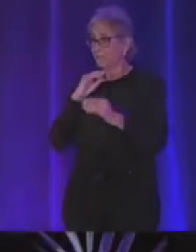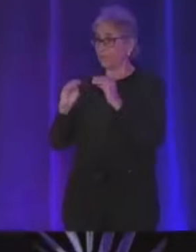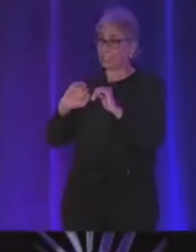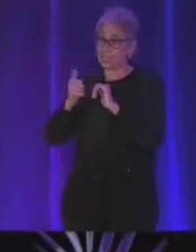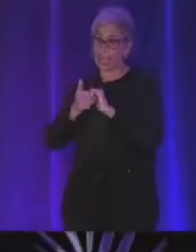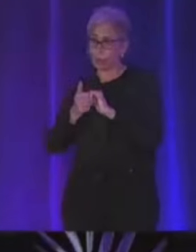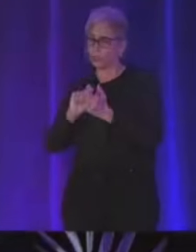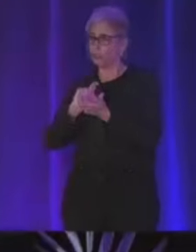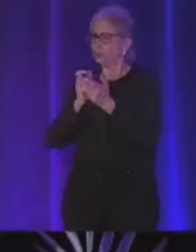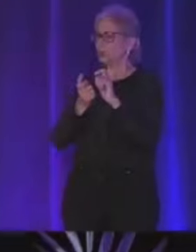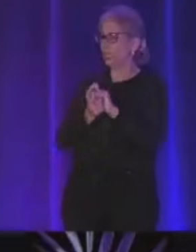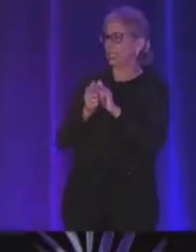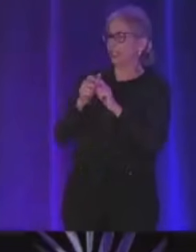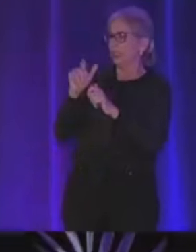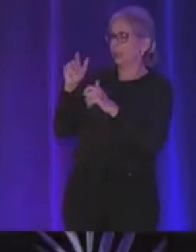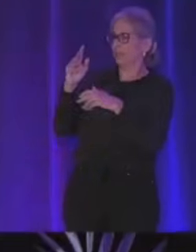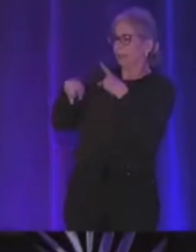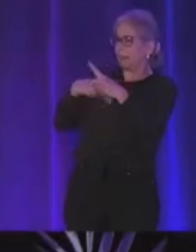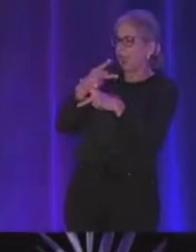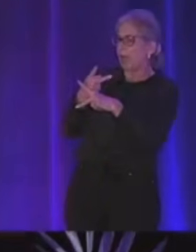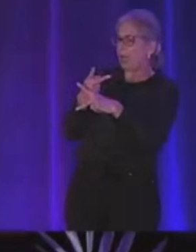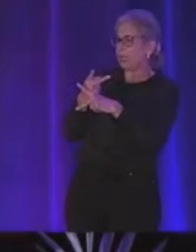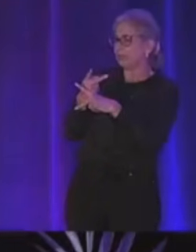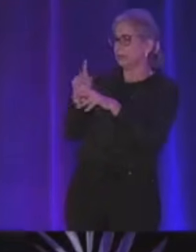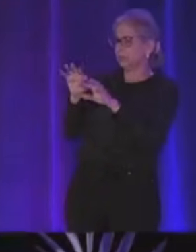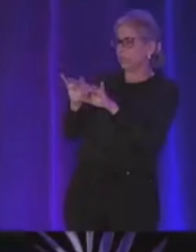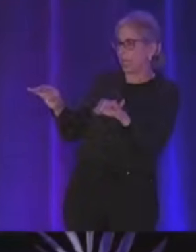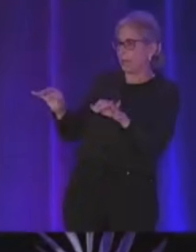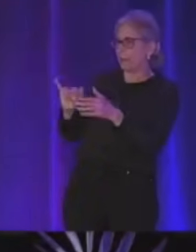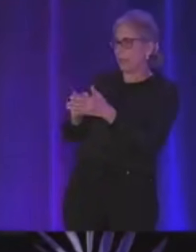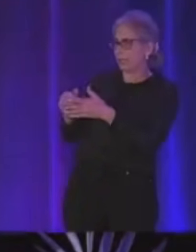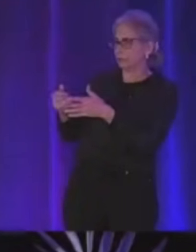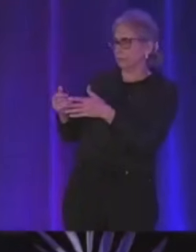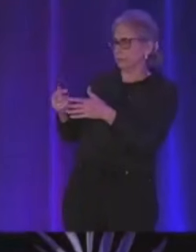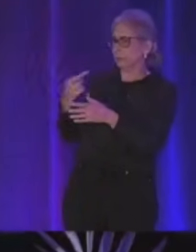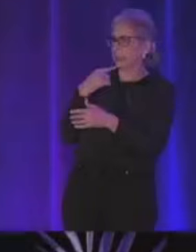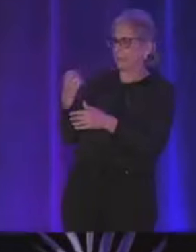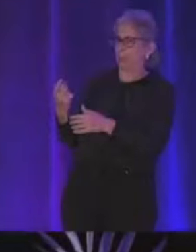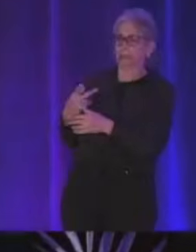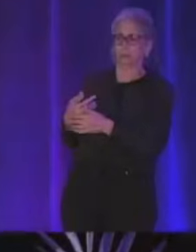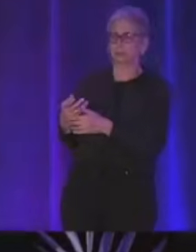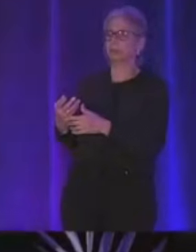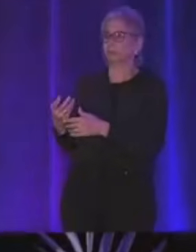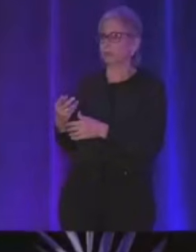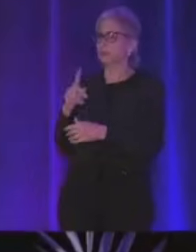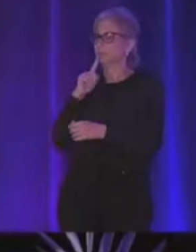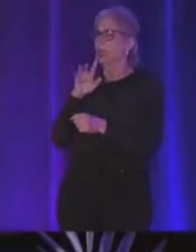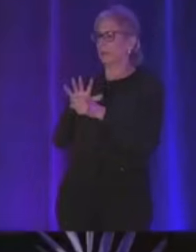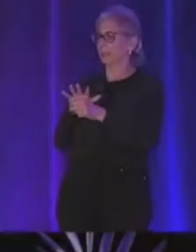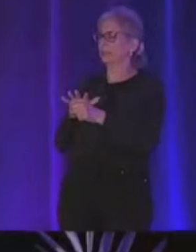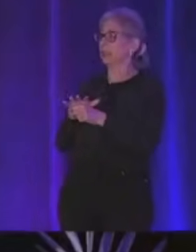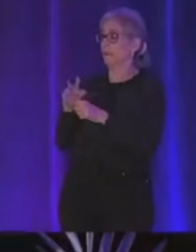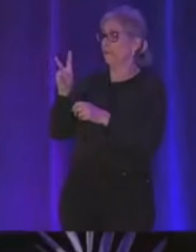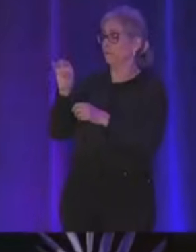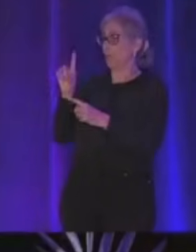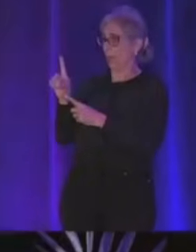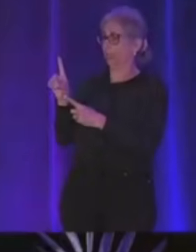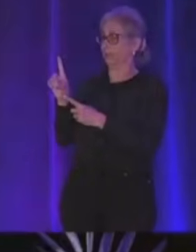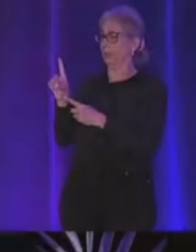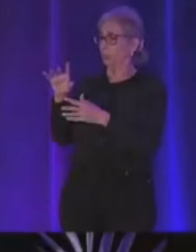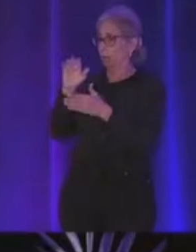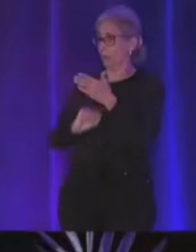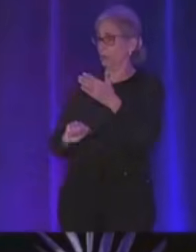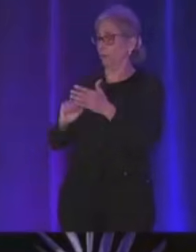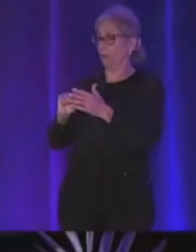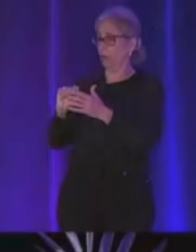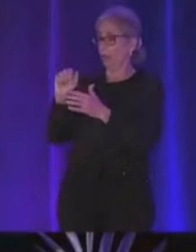to change the types to say that it returns promise void. Or if we know it never returns promise void, we could just remove the